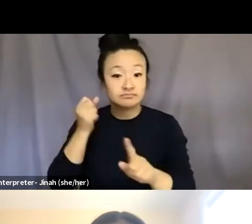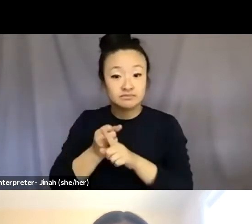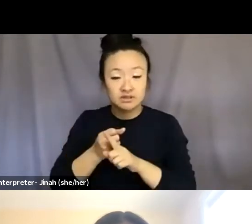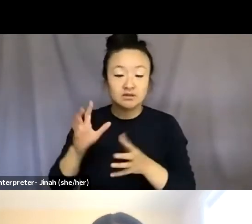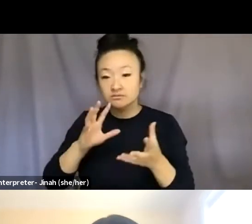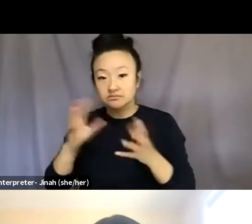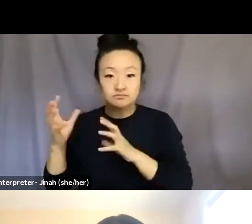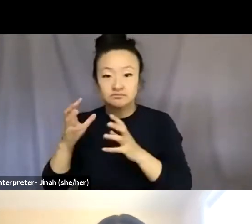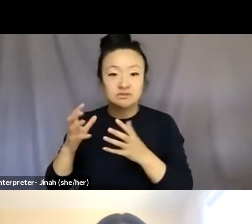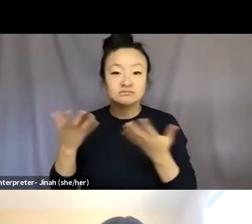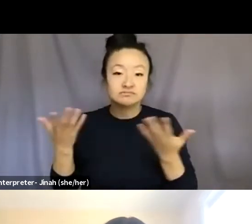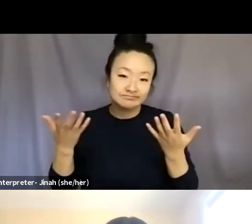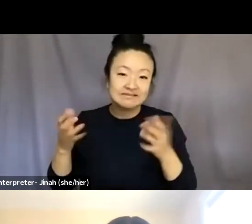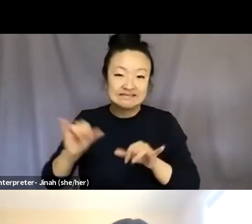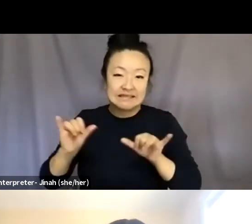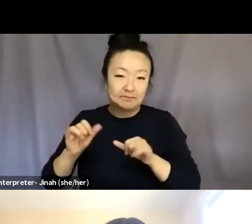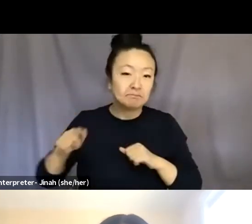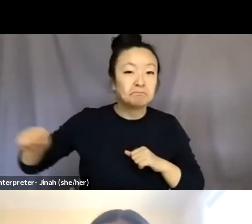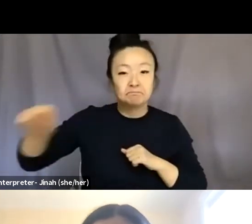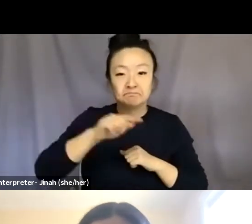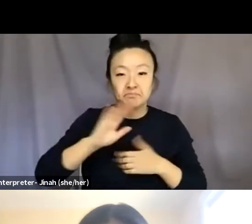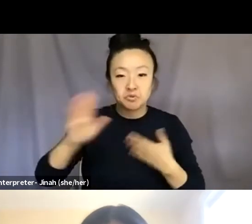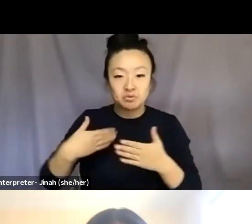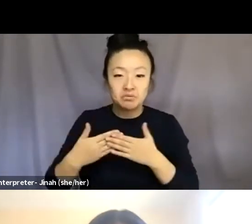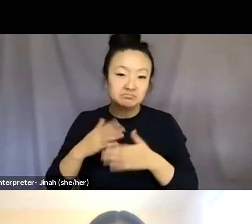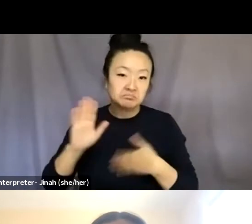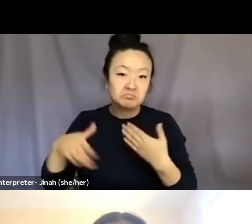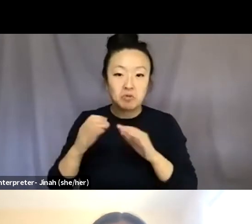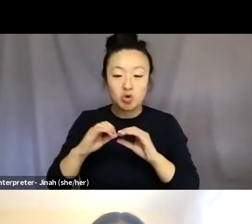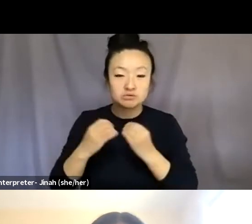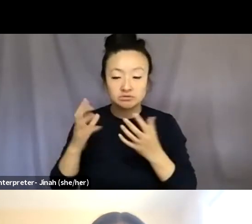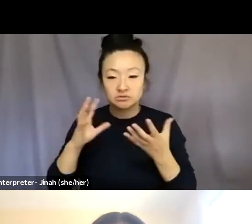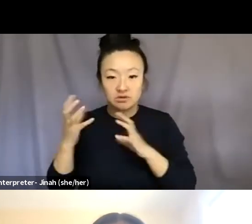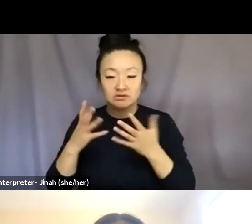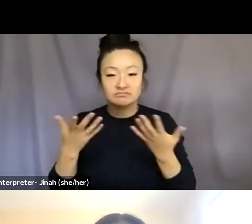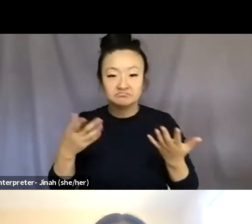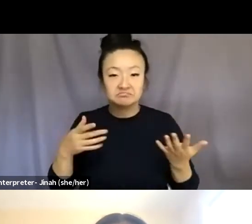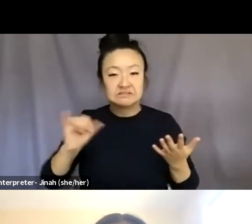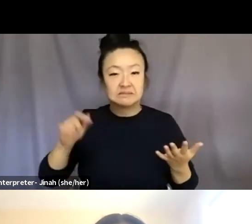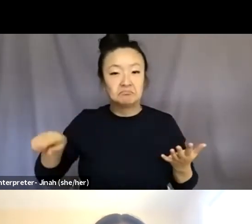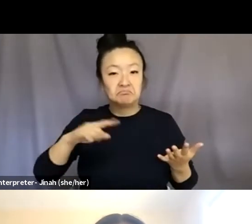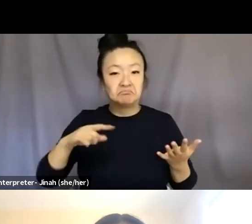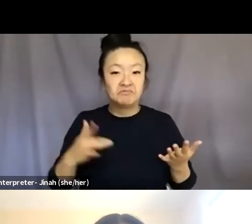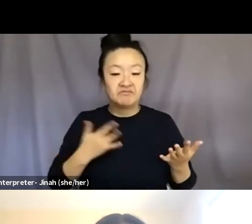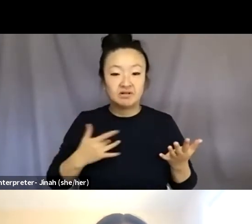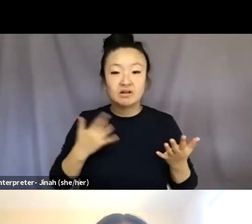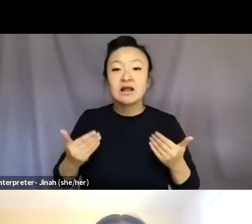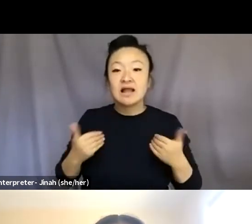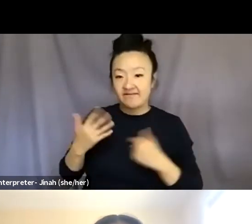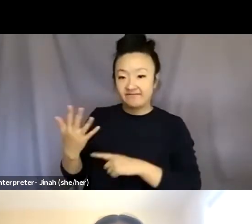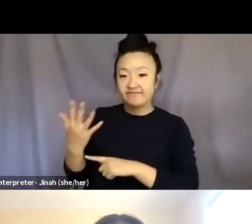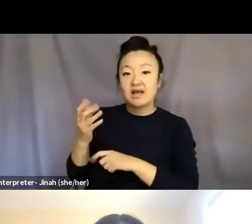jolt, as to everyone, to any organization that might have felt. We have 5